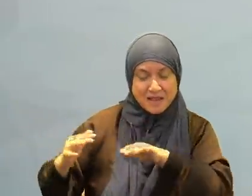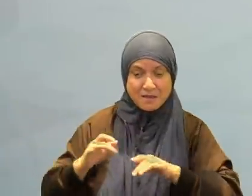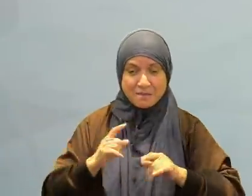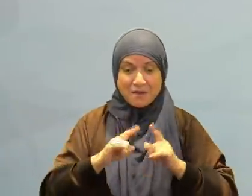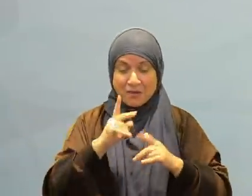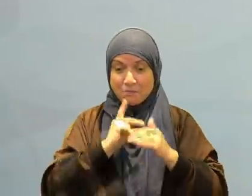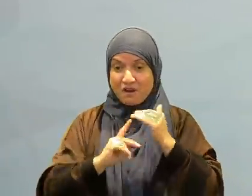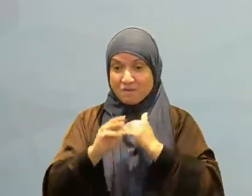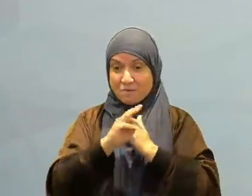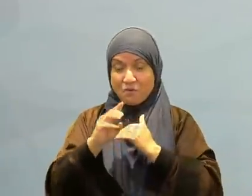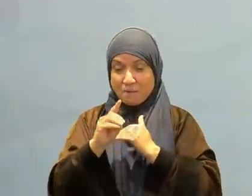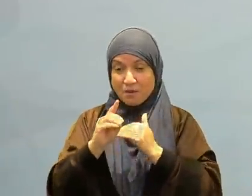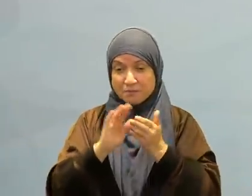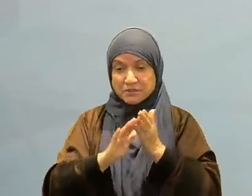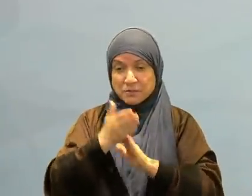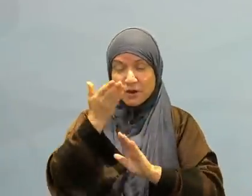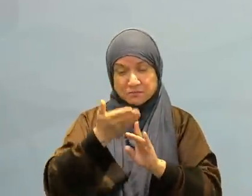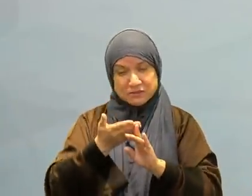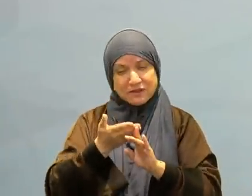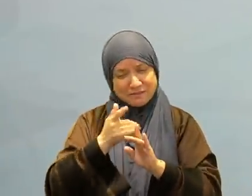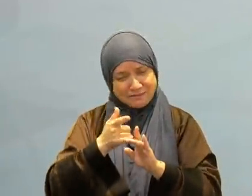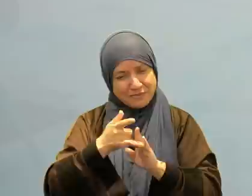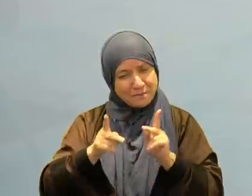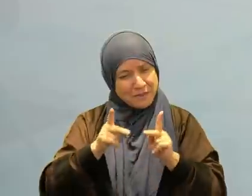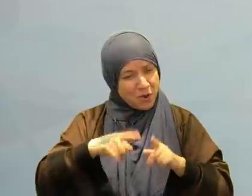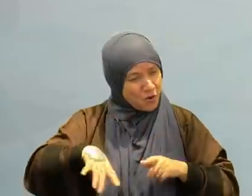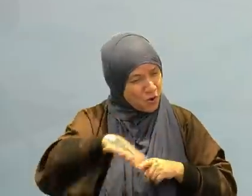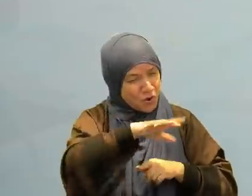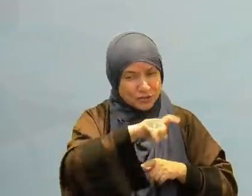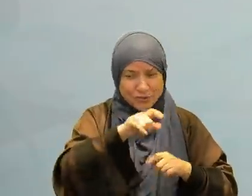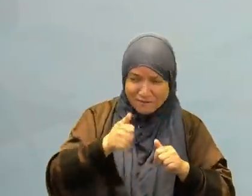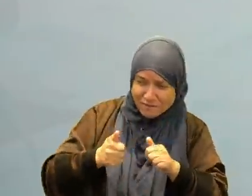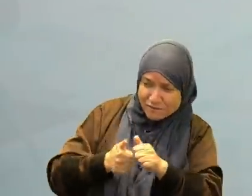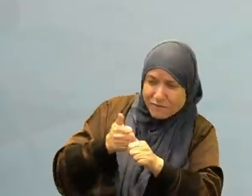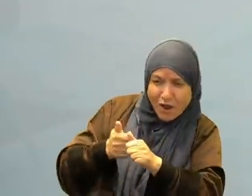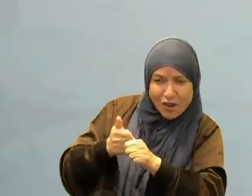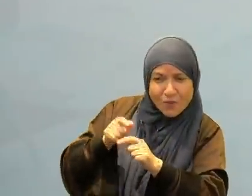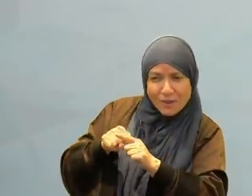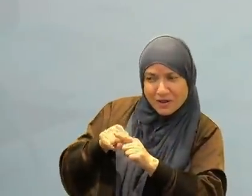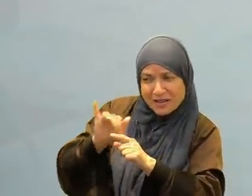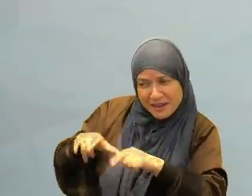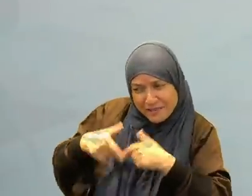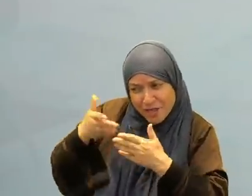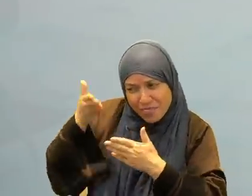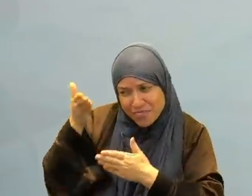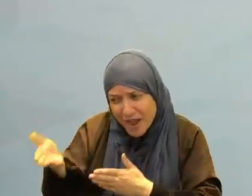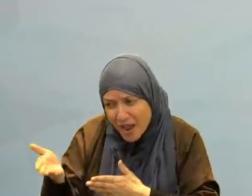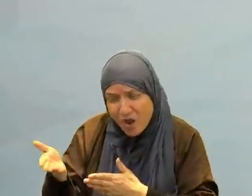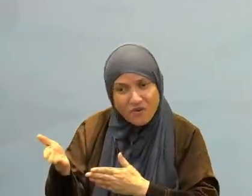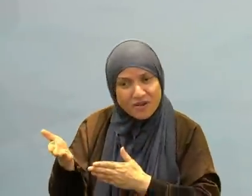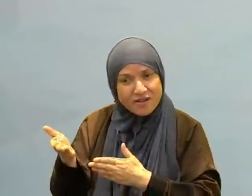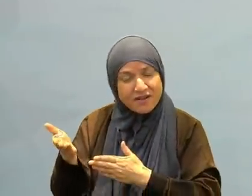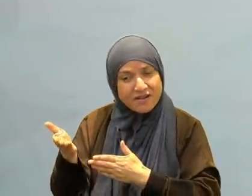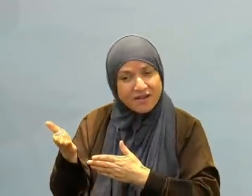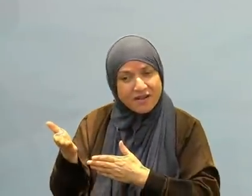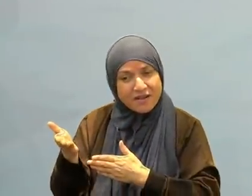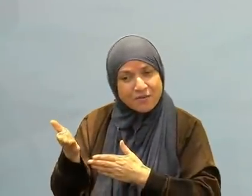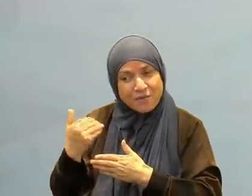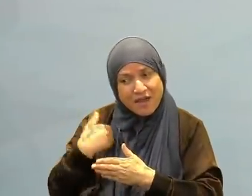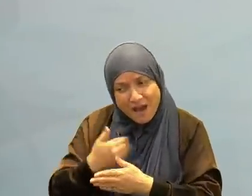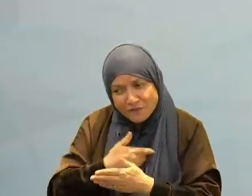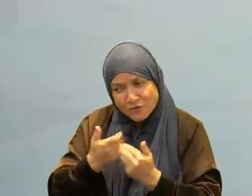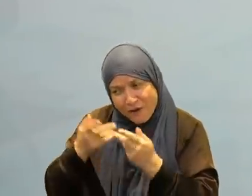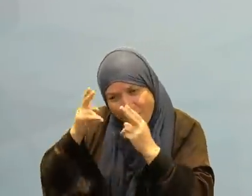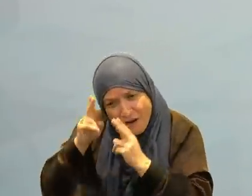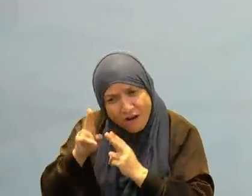boots and subjected to bullets and humiliation, while we read about how Allah subhanahu wa ta'ala honored our Prophet sallallahu alaihi wasallam and raised him to